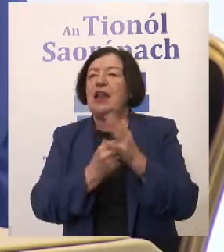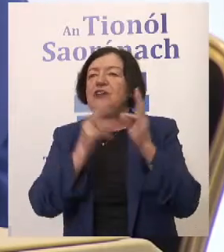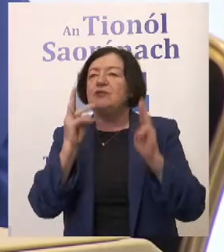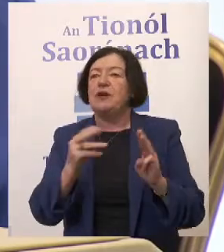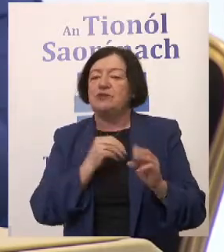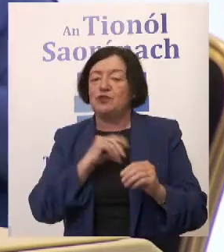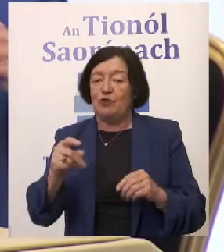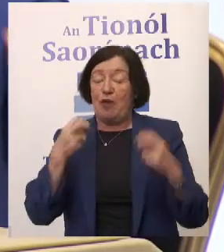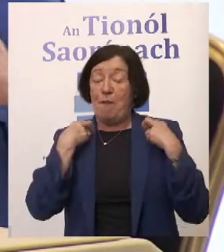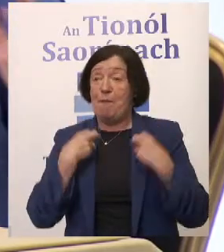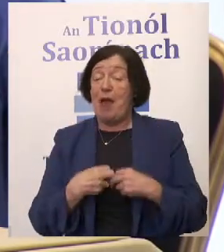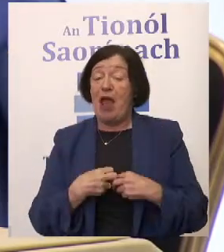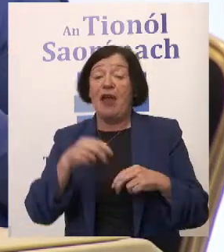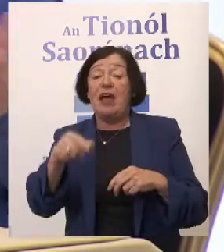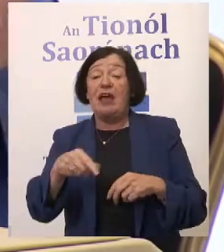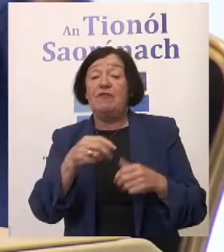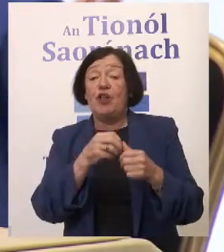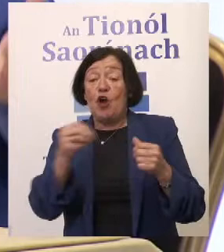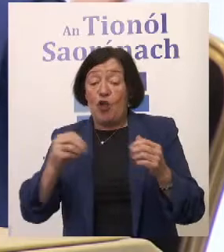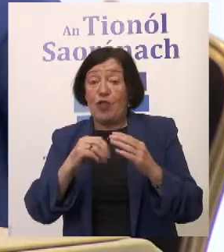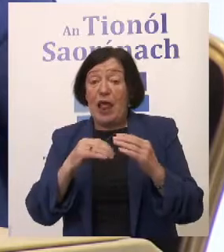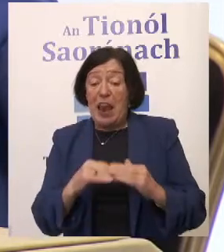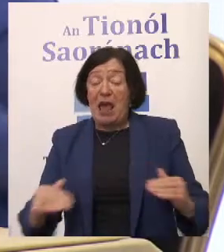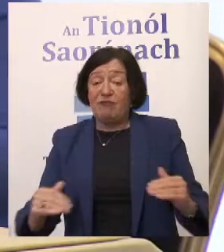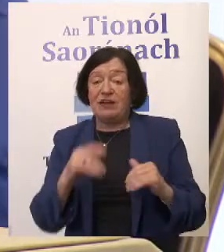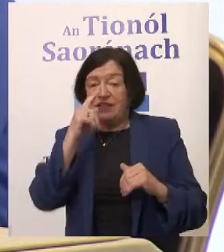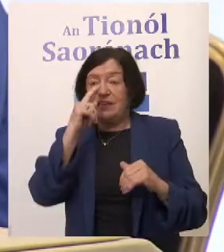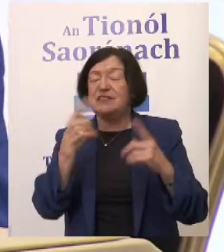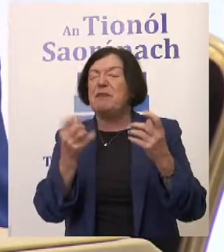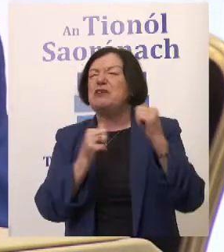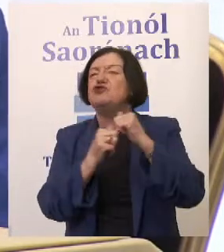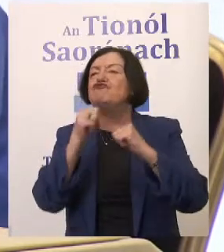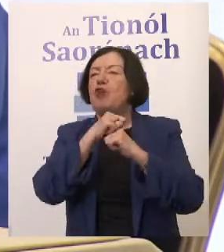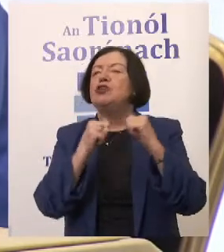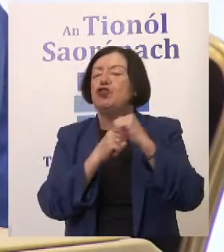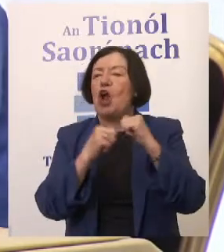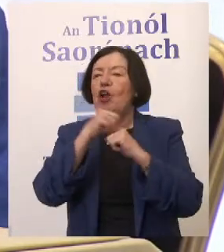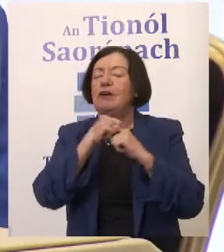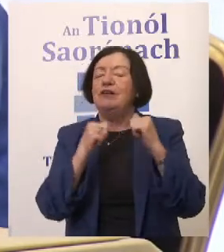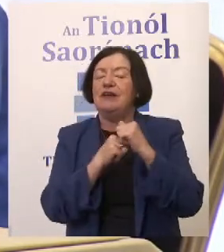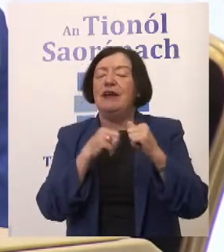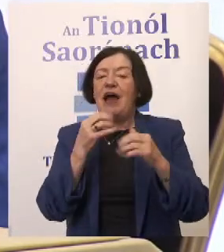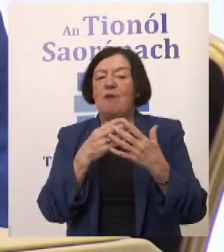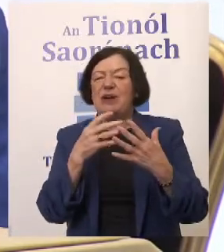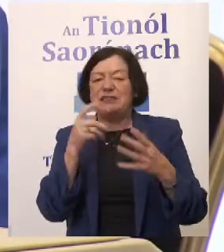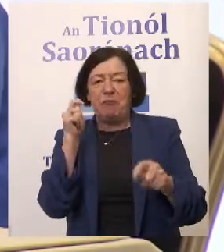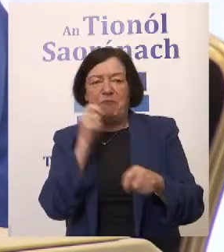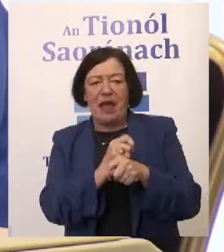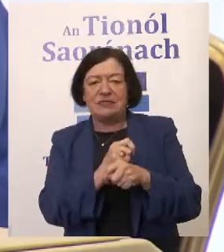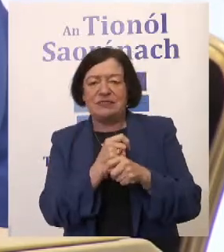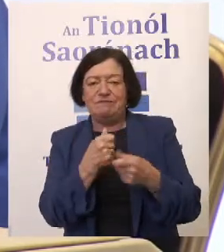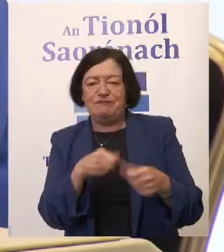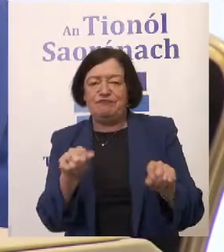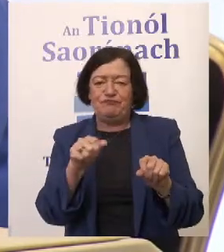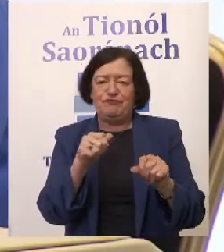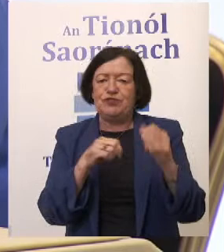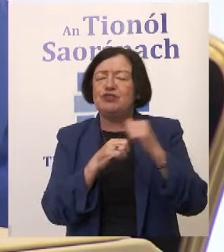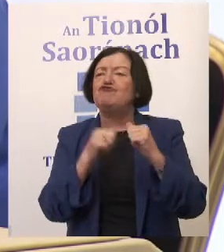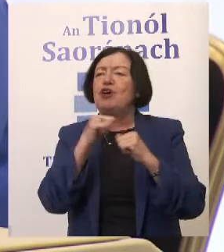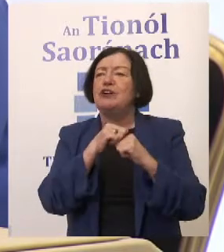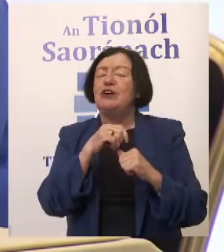mayor. What happens at the lower level, I think, is a question of structure and what's the most efficient kind of structure.